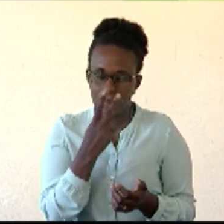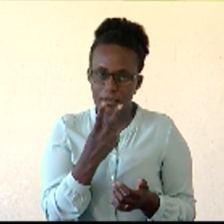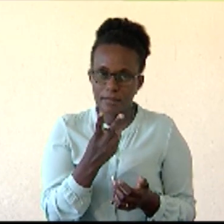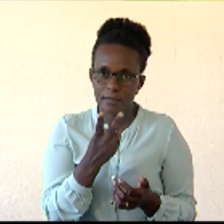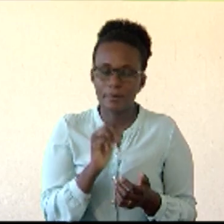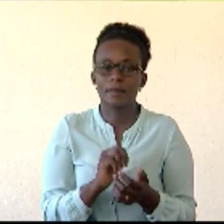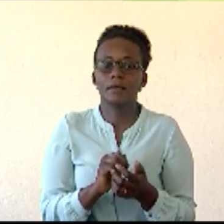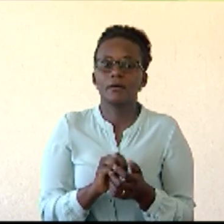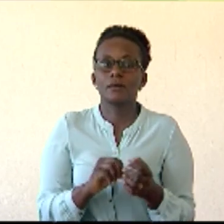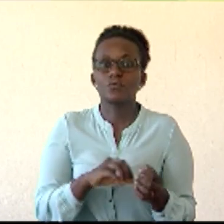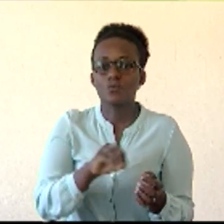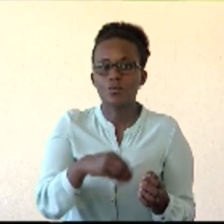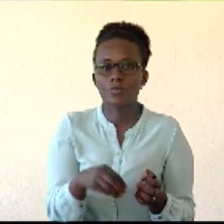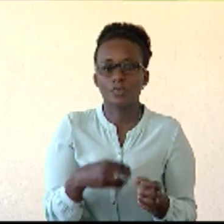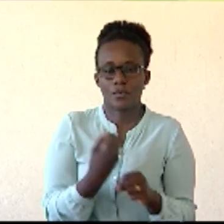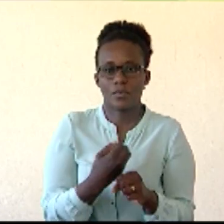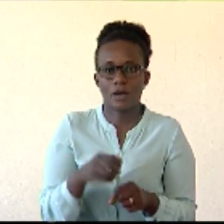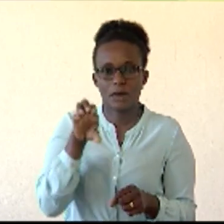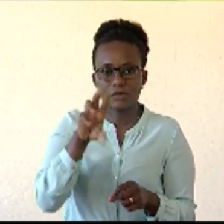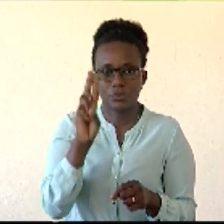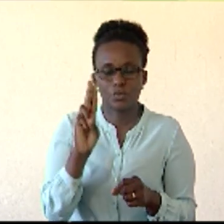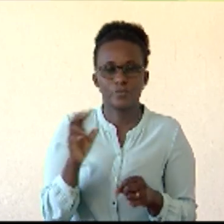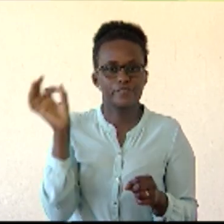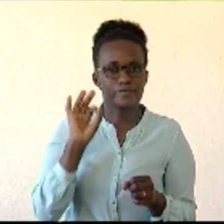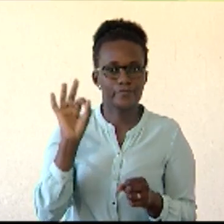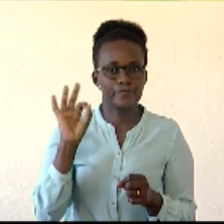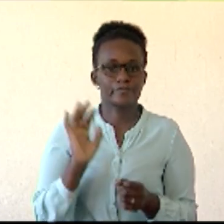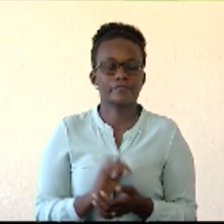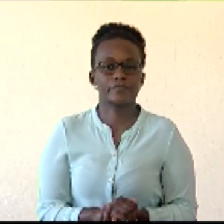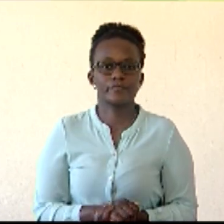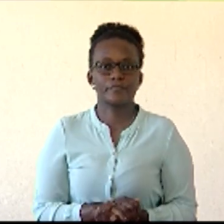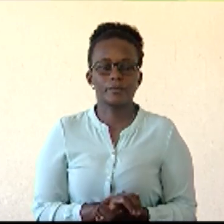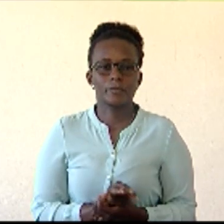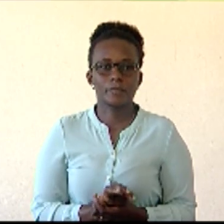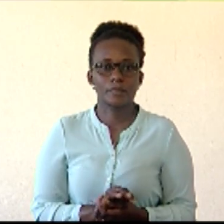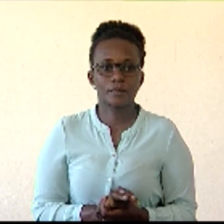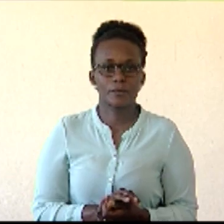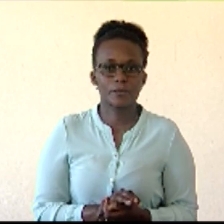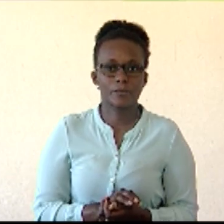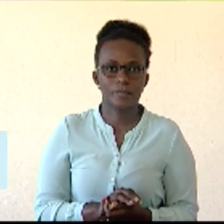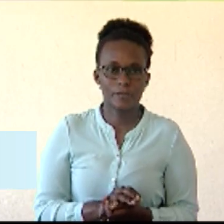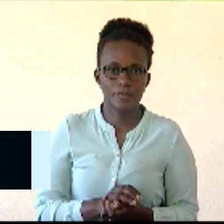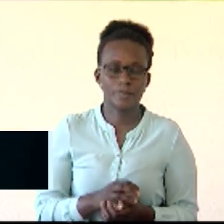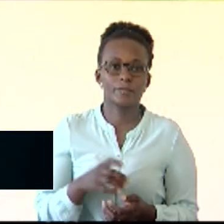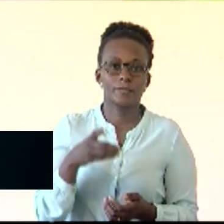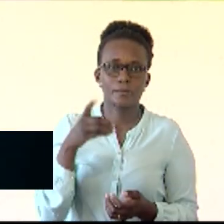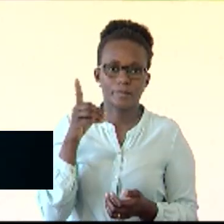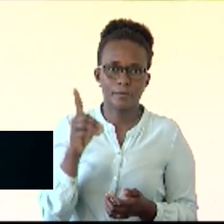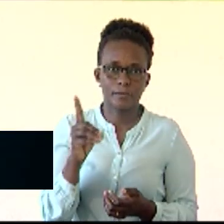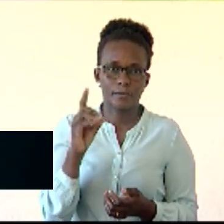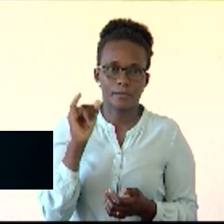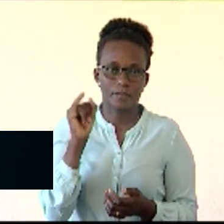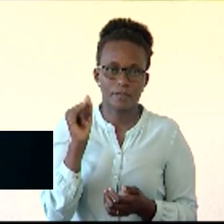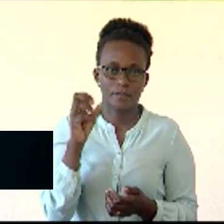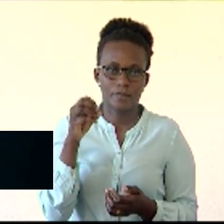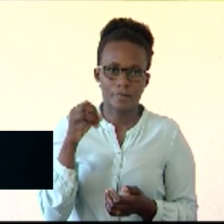factors. Remember what we talked about. So we have, this is the diagram. We have the cathode, we have